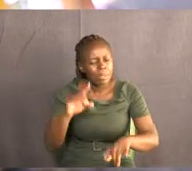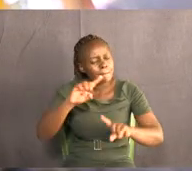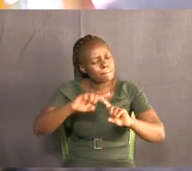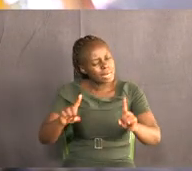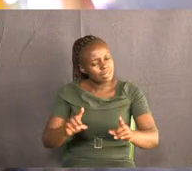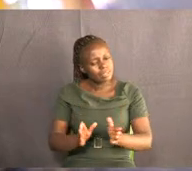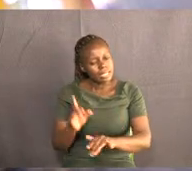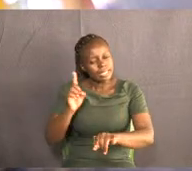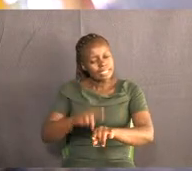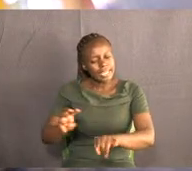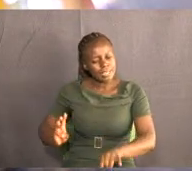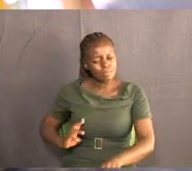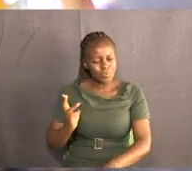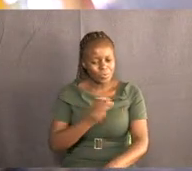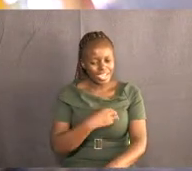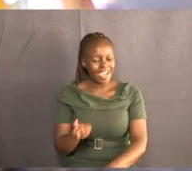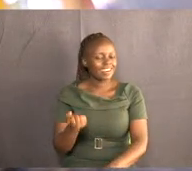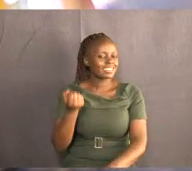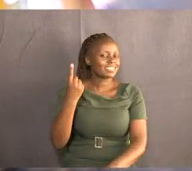this, that we